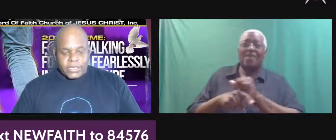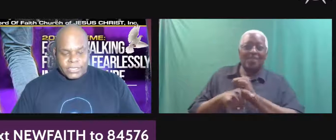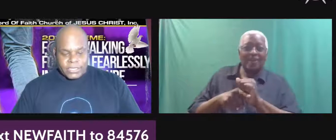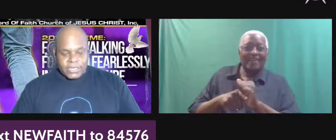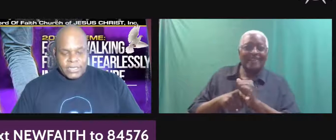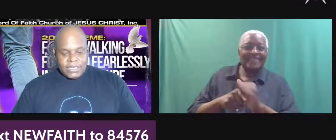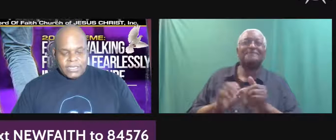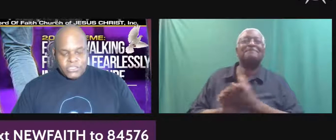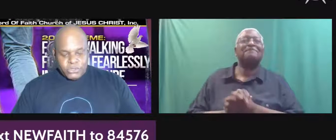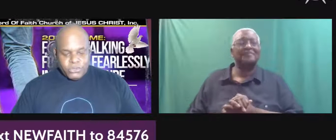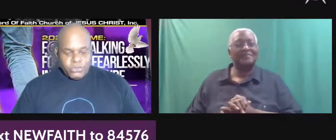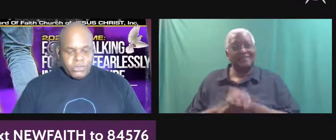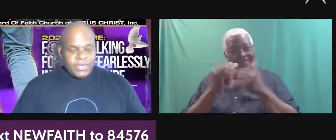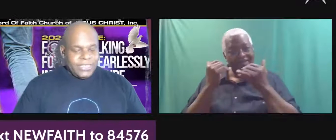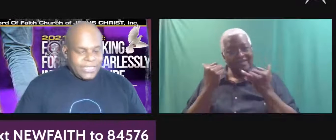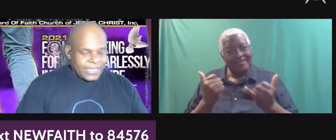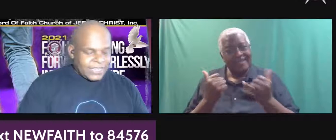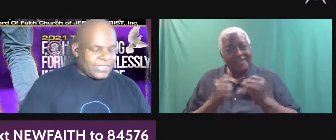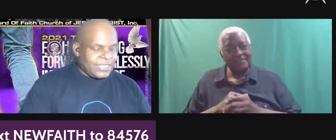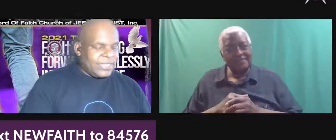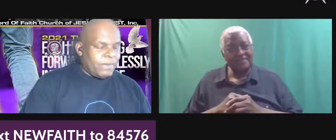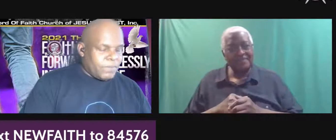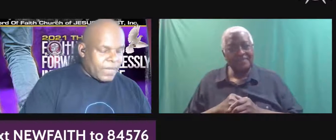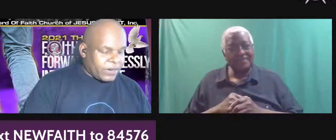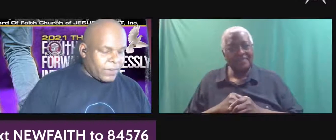for us to